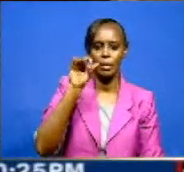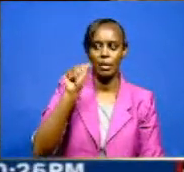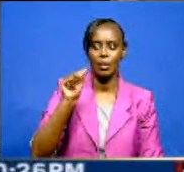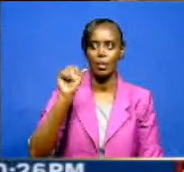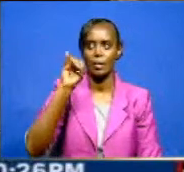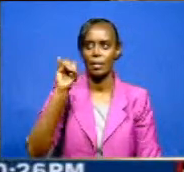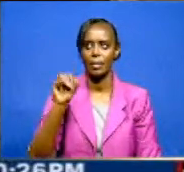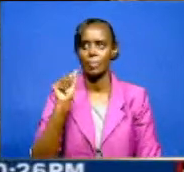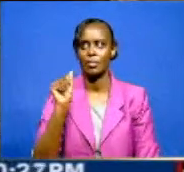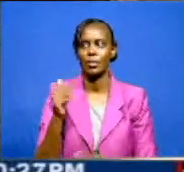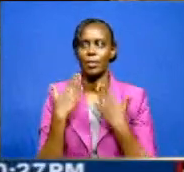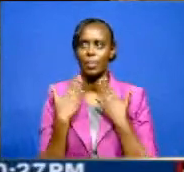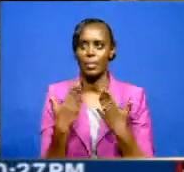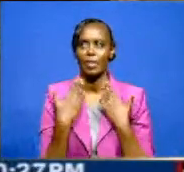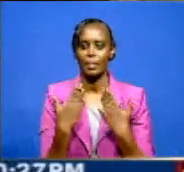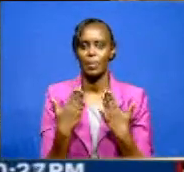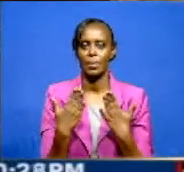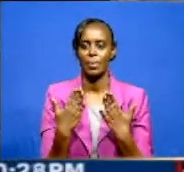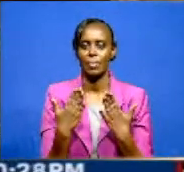Thank you.